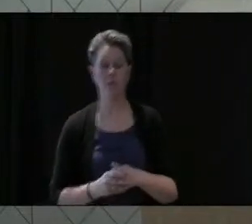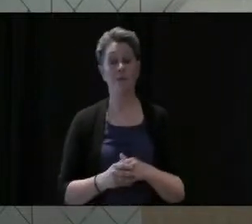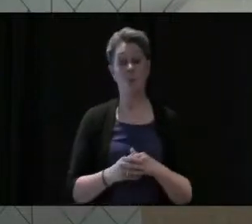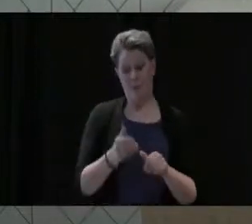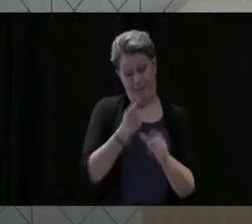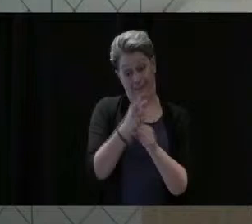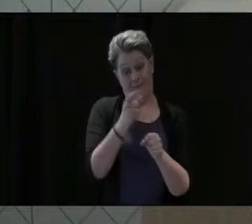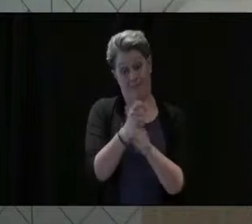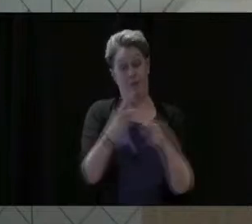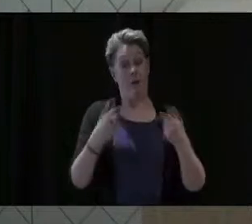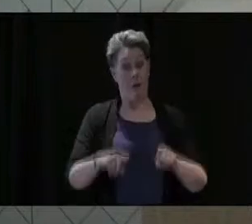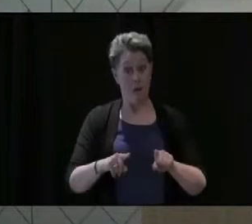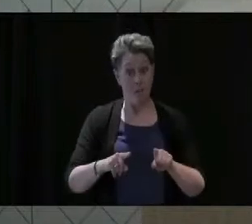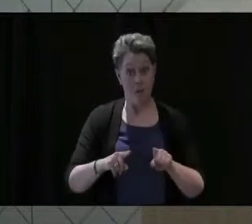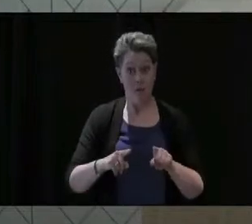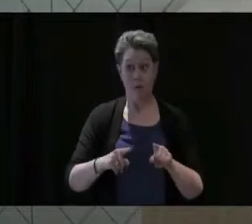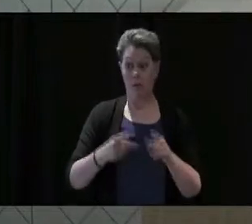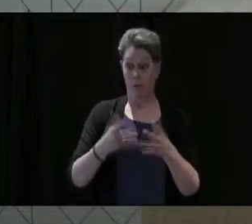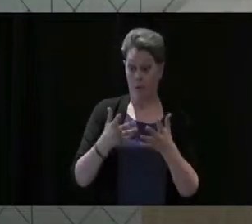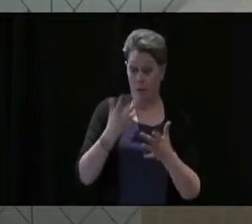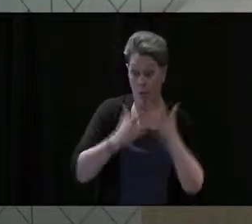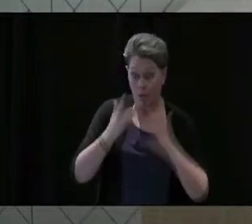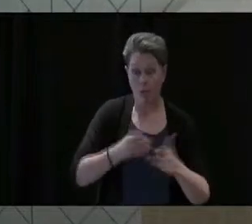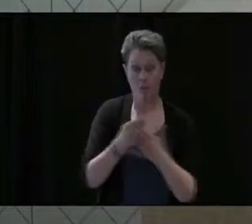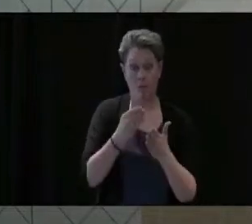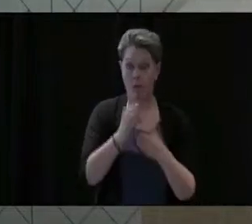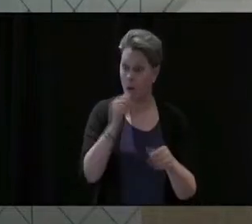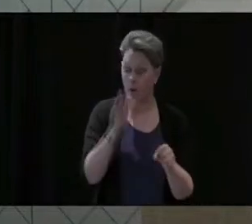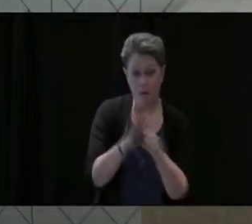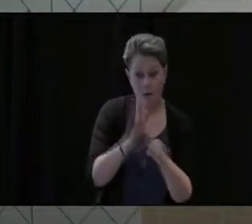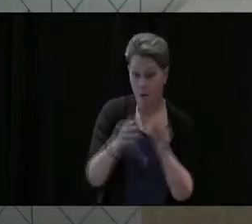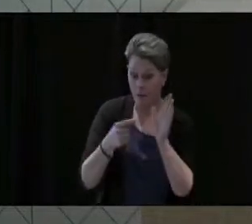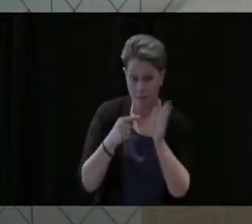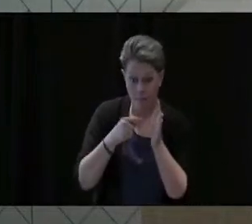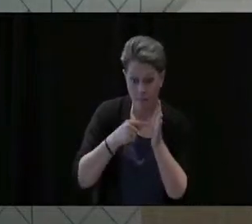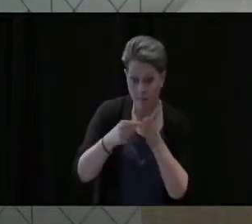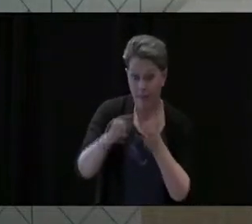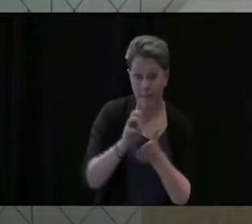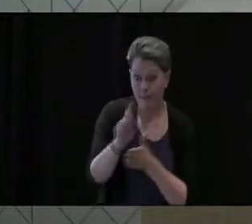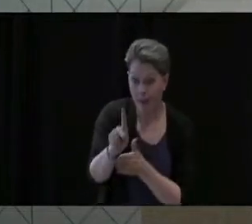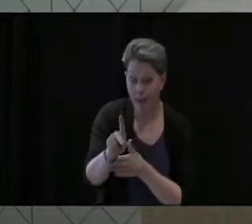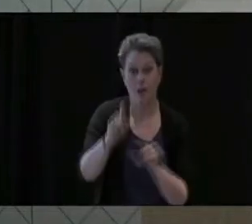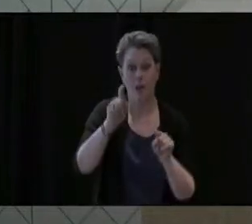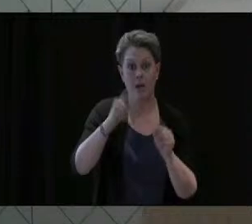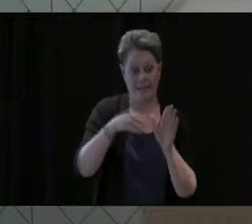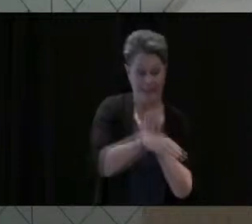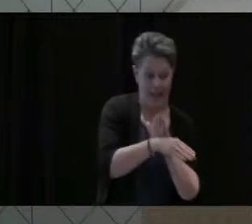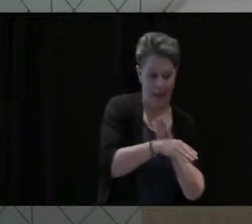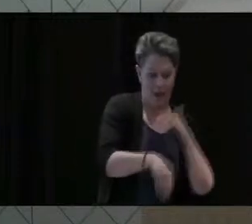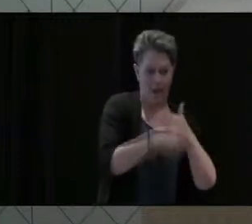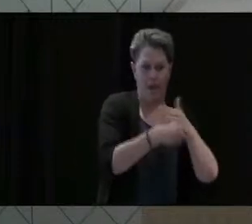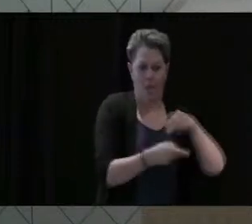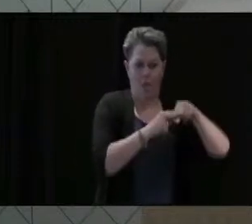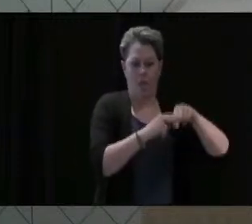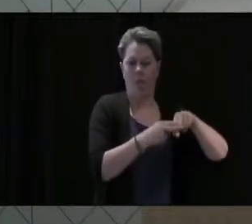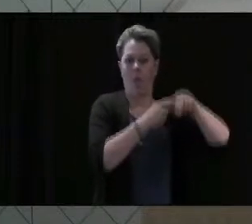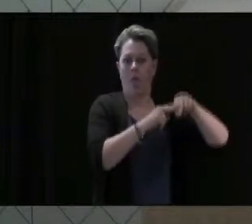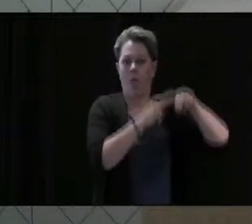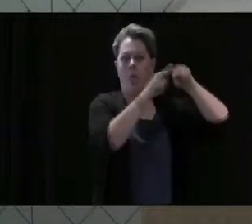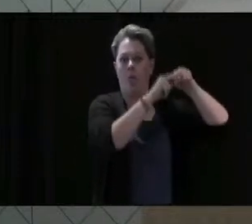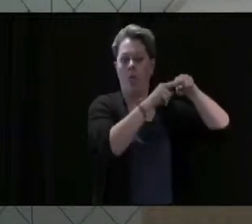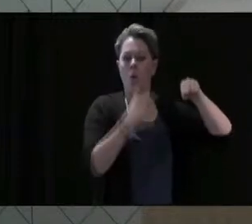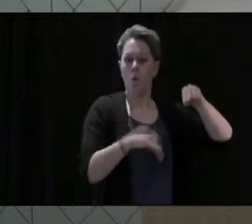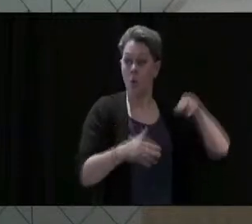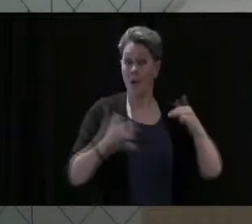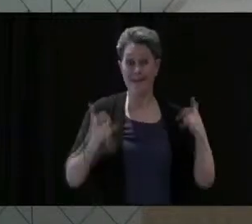every year, we had to add to our debt. Now, if you add it all up, the net debt